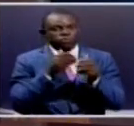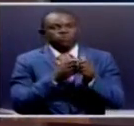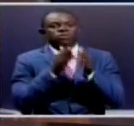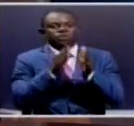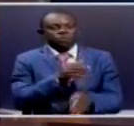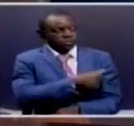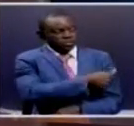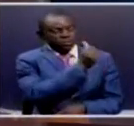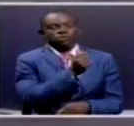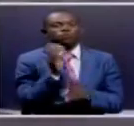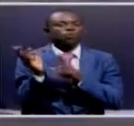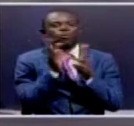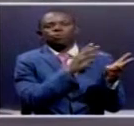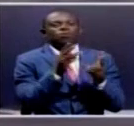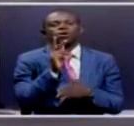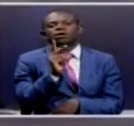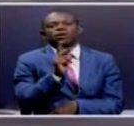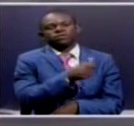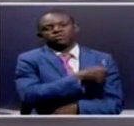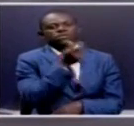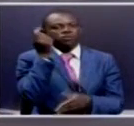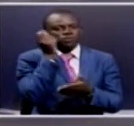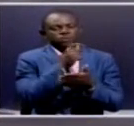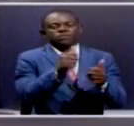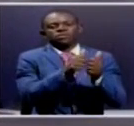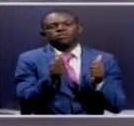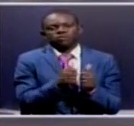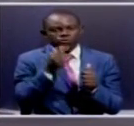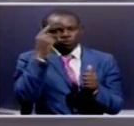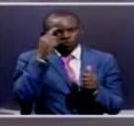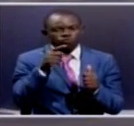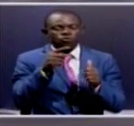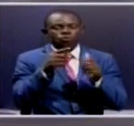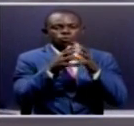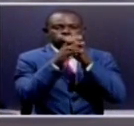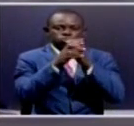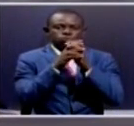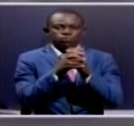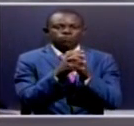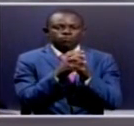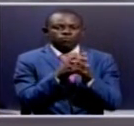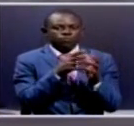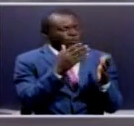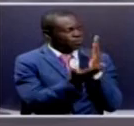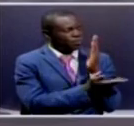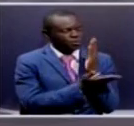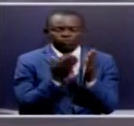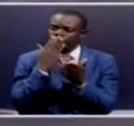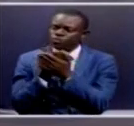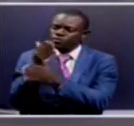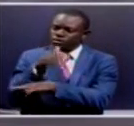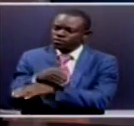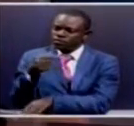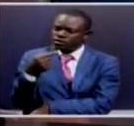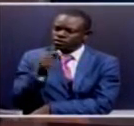of the Rainbow Party. Welcome to the program. Good evening, Grevazio. I'm assuming by now you